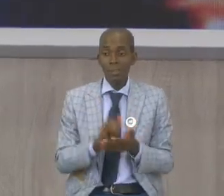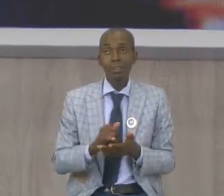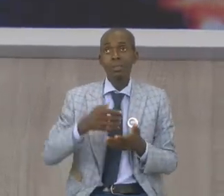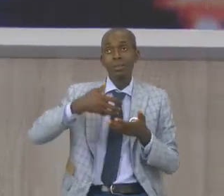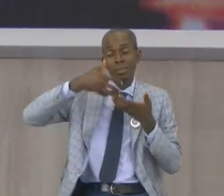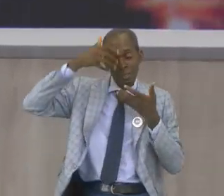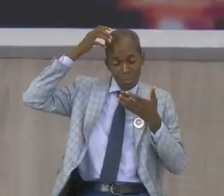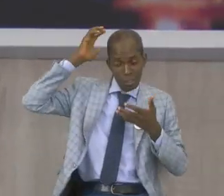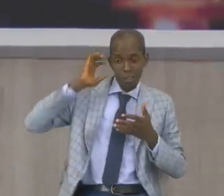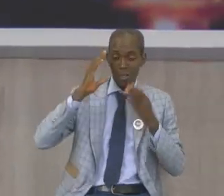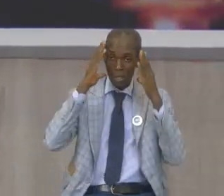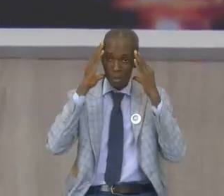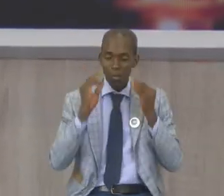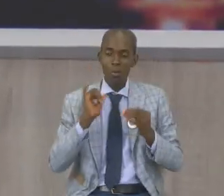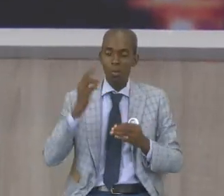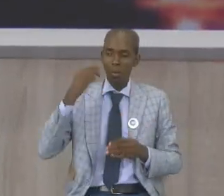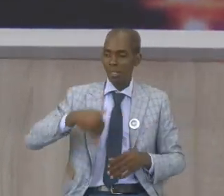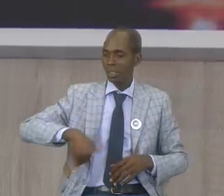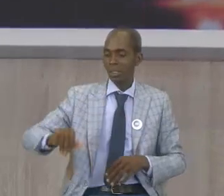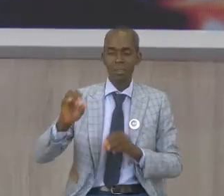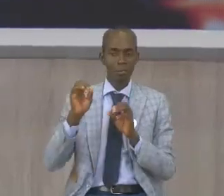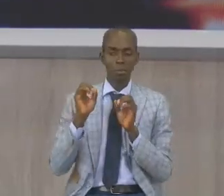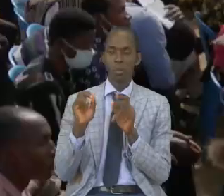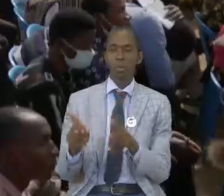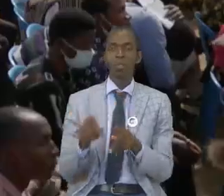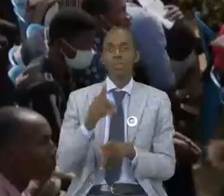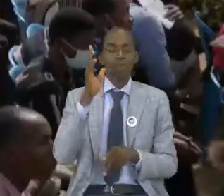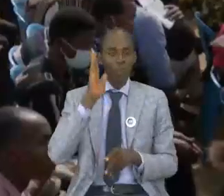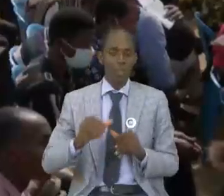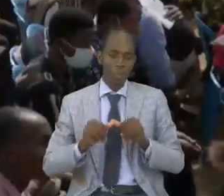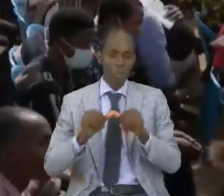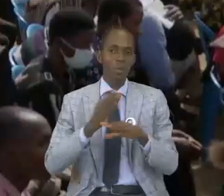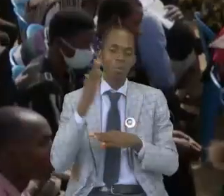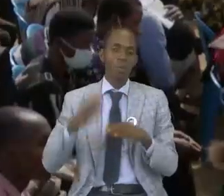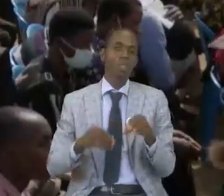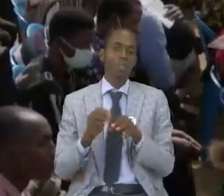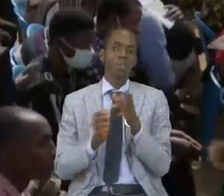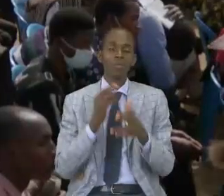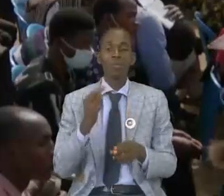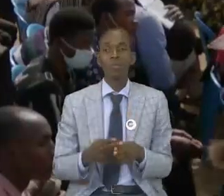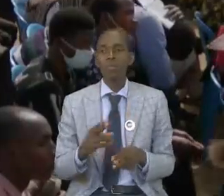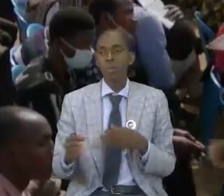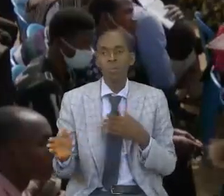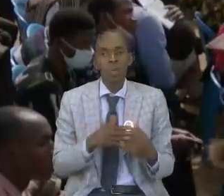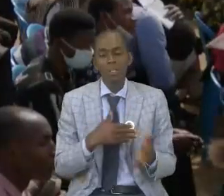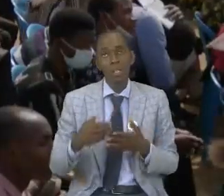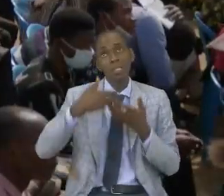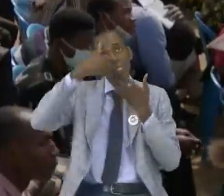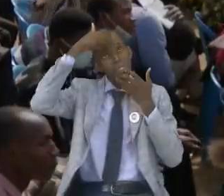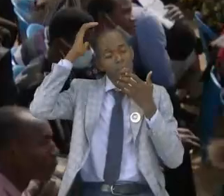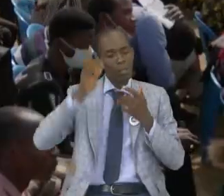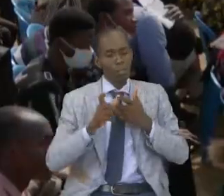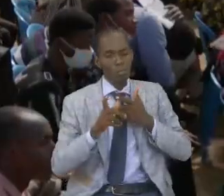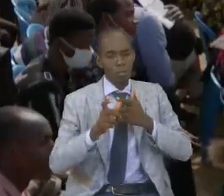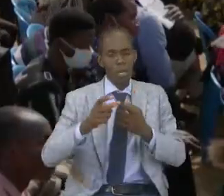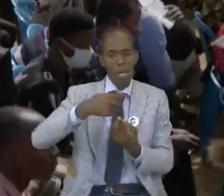experience as he was before the lion's den. You remain complete. Whatever lions are roaring around you,